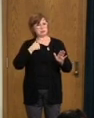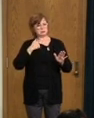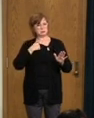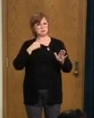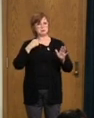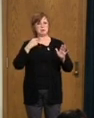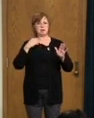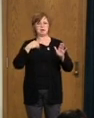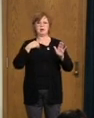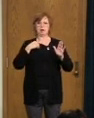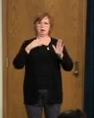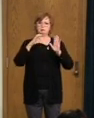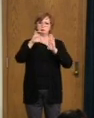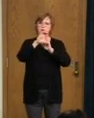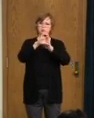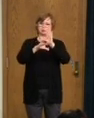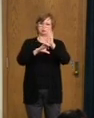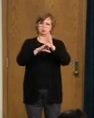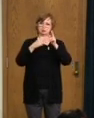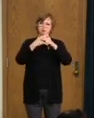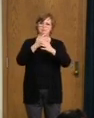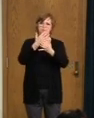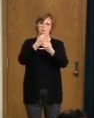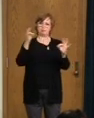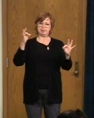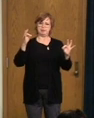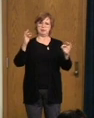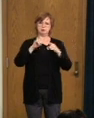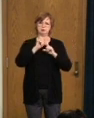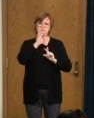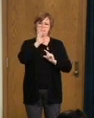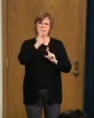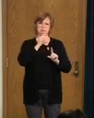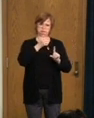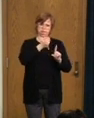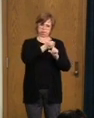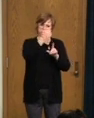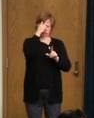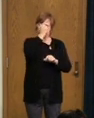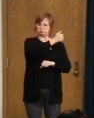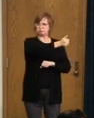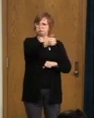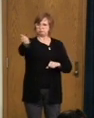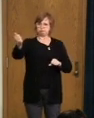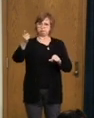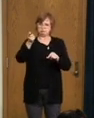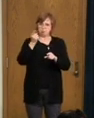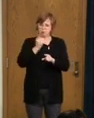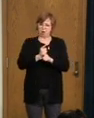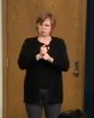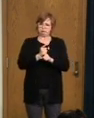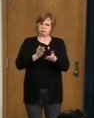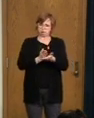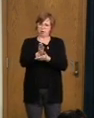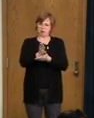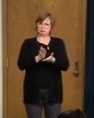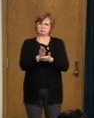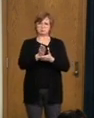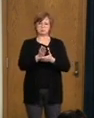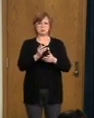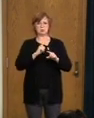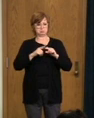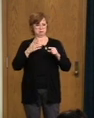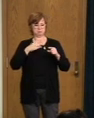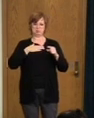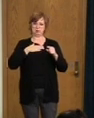that's correct. We do have the freedom of speech. So then we also have the freedom for people like myself to describe those comments as